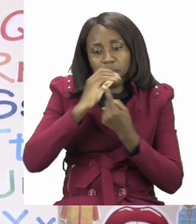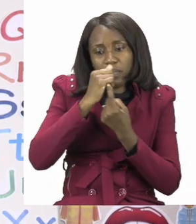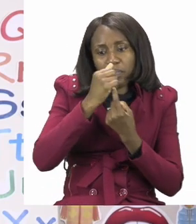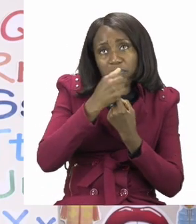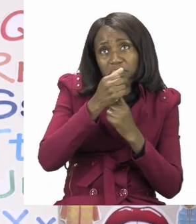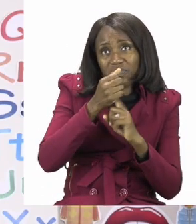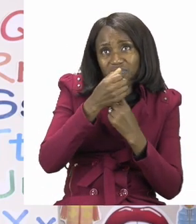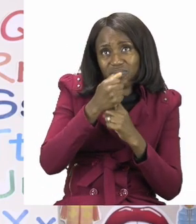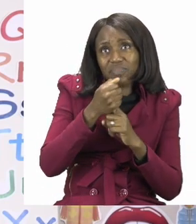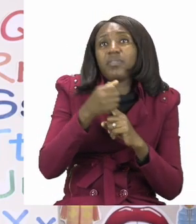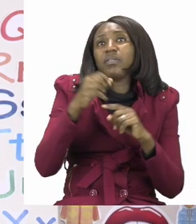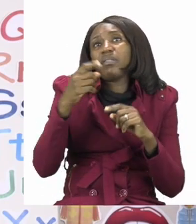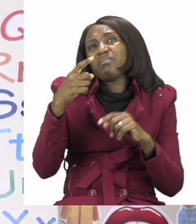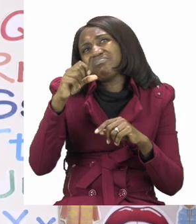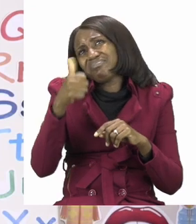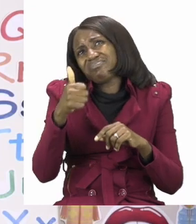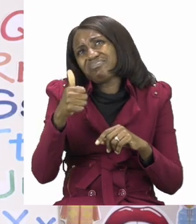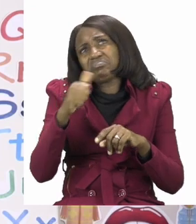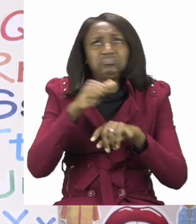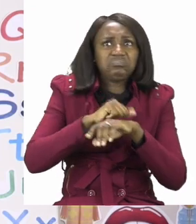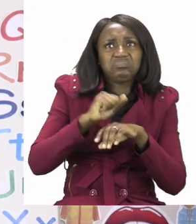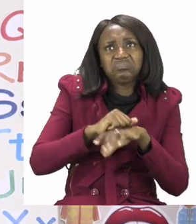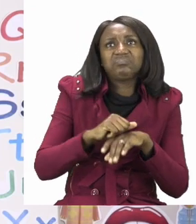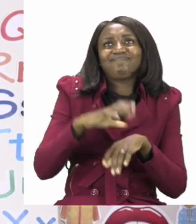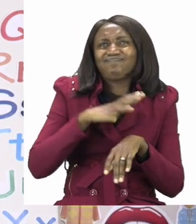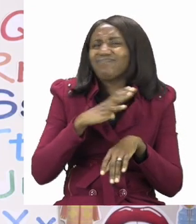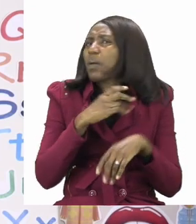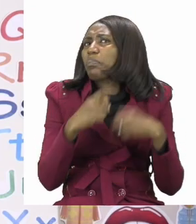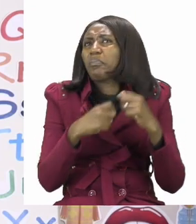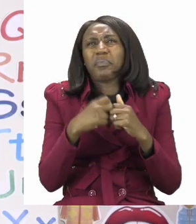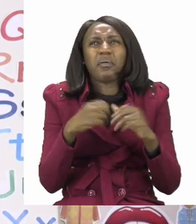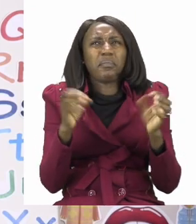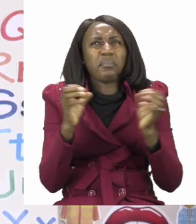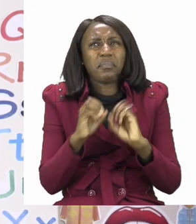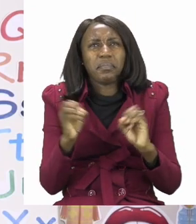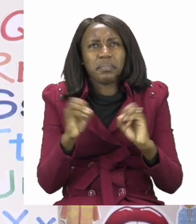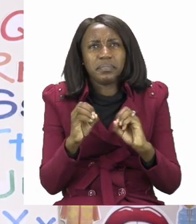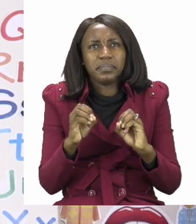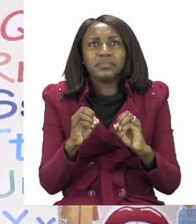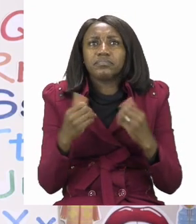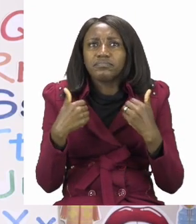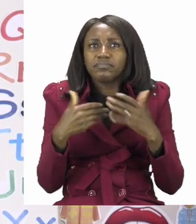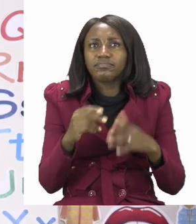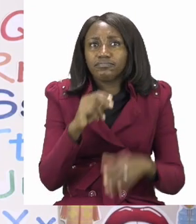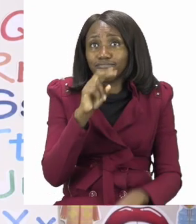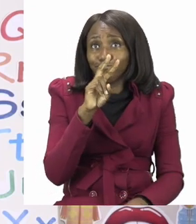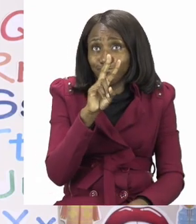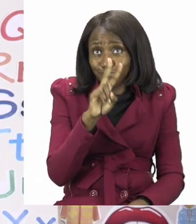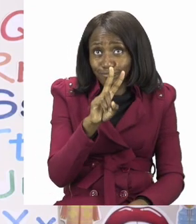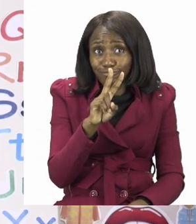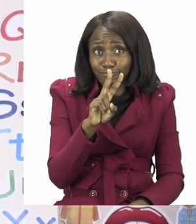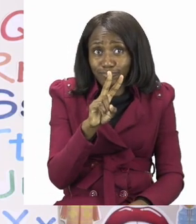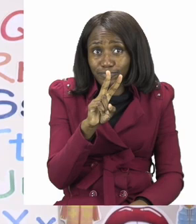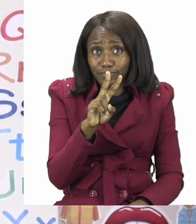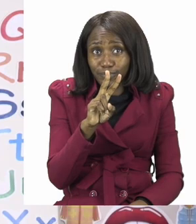are bottle tops. So we're going to start with 2 counters to see if they are